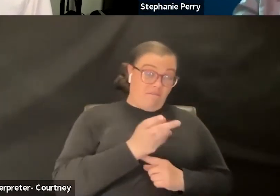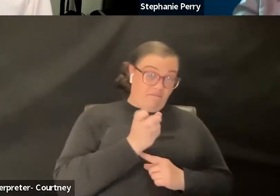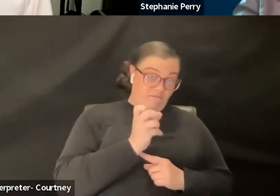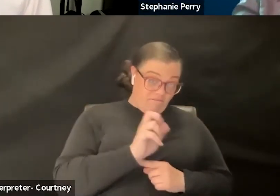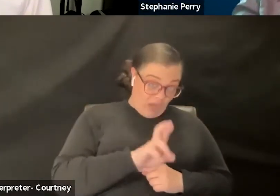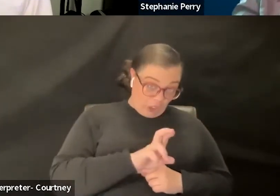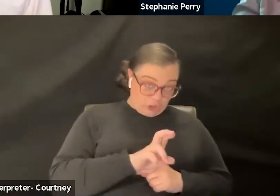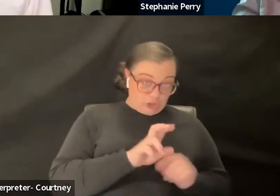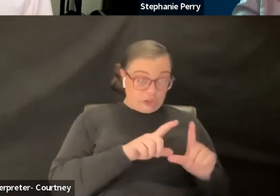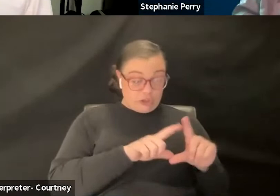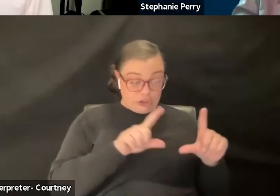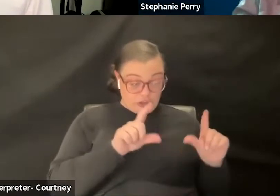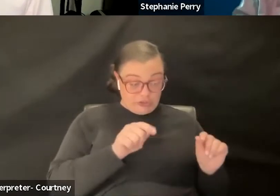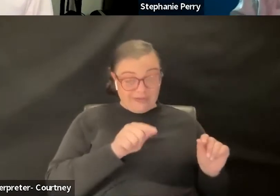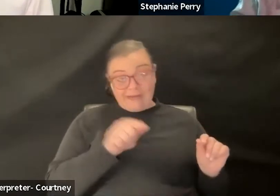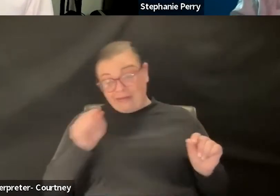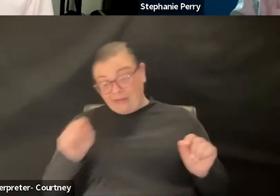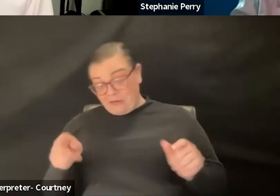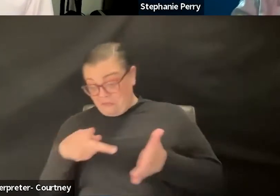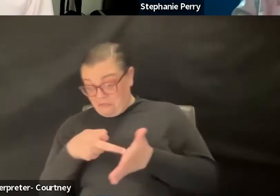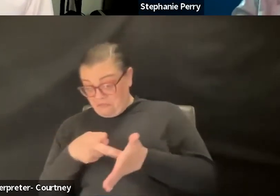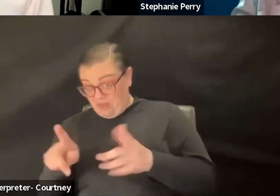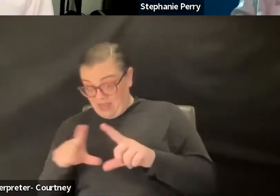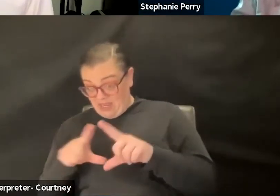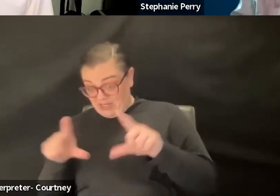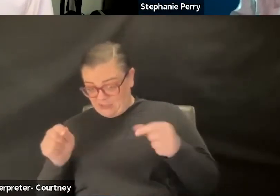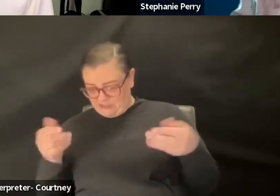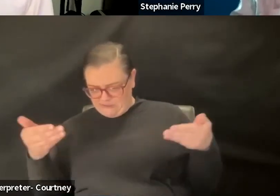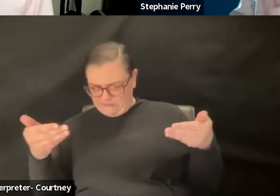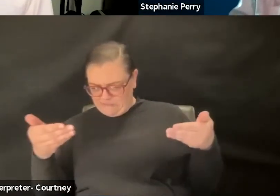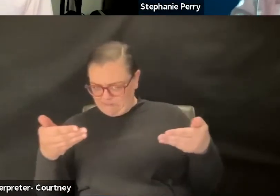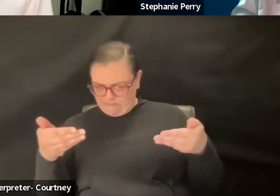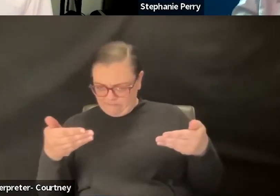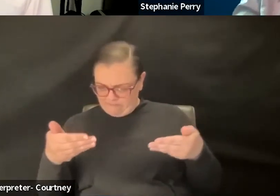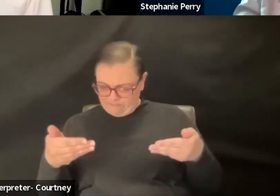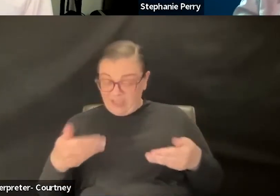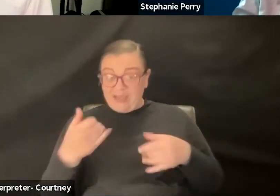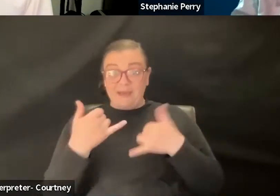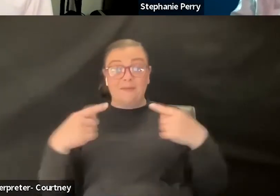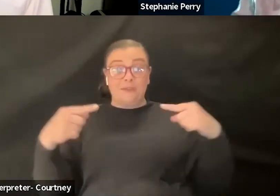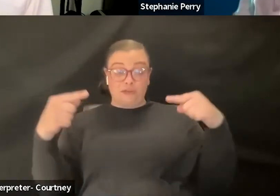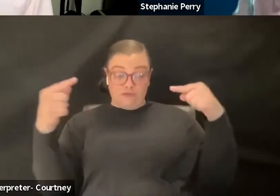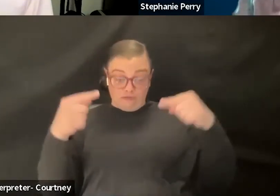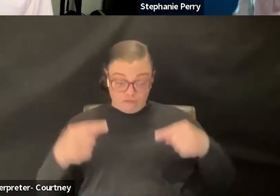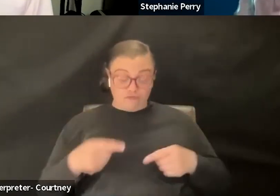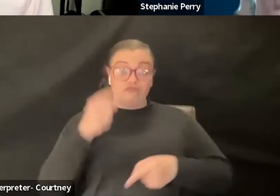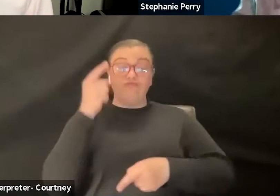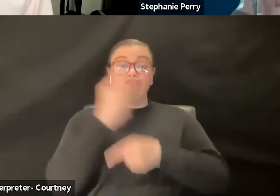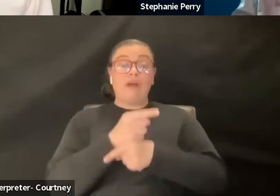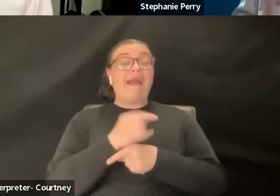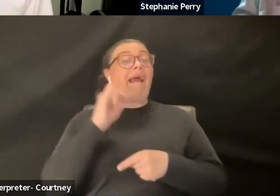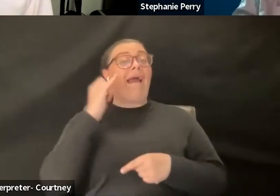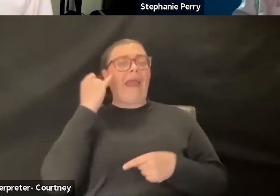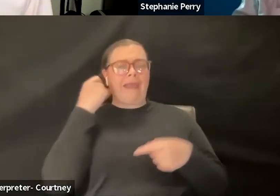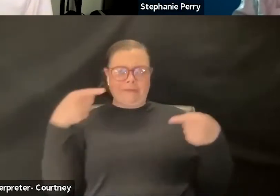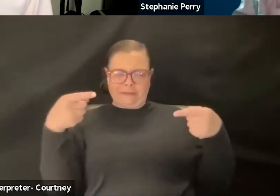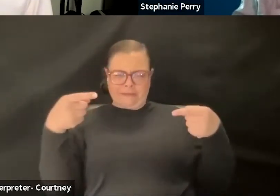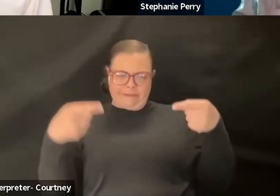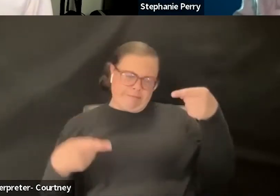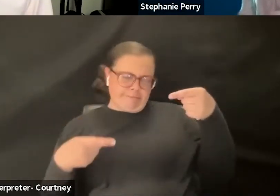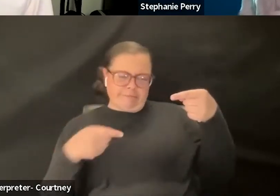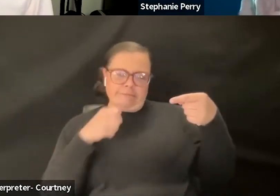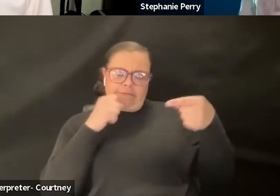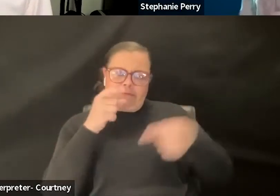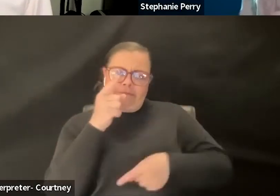notice that something isn't there that should be or simply not correct, you have all of that relevant documentation to share with the